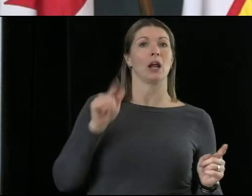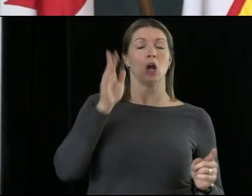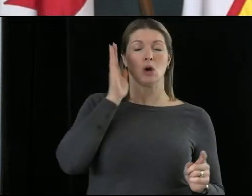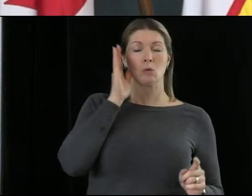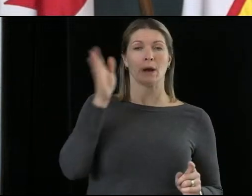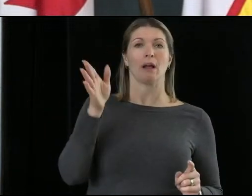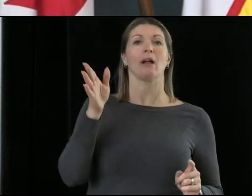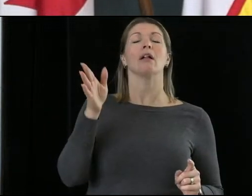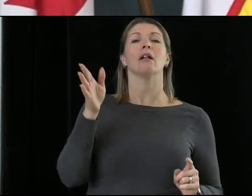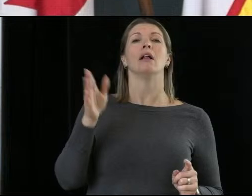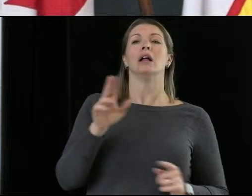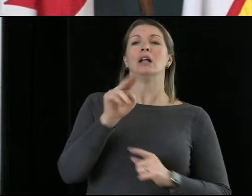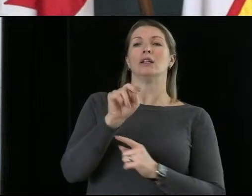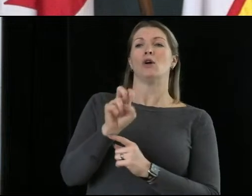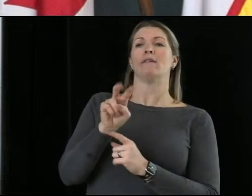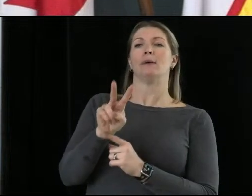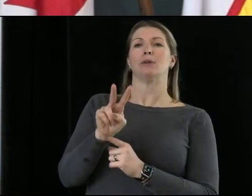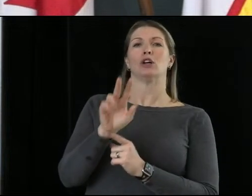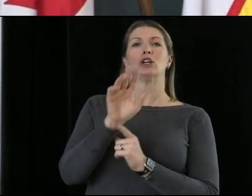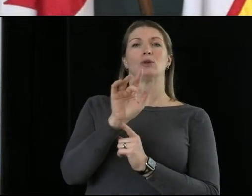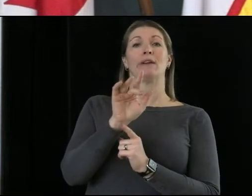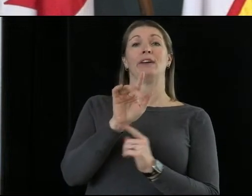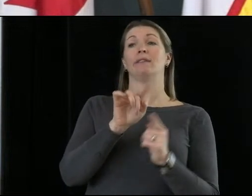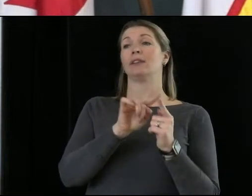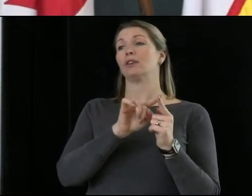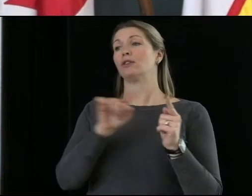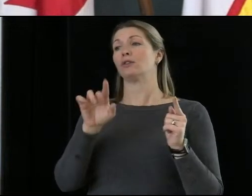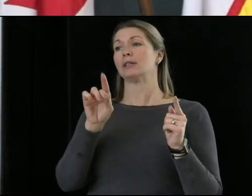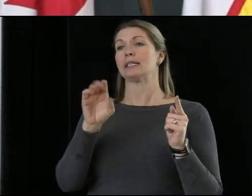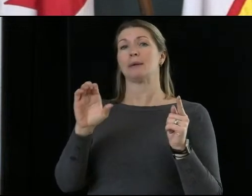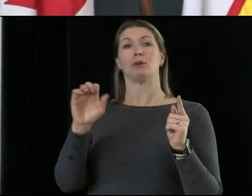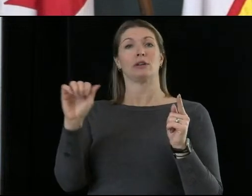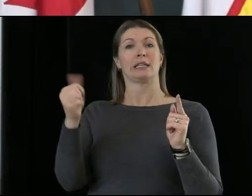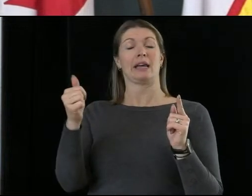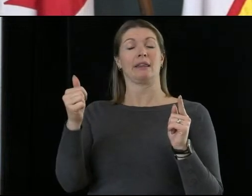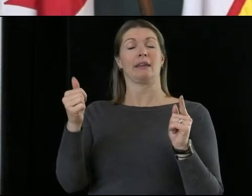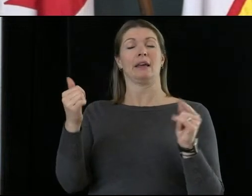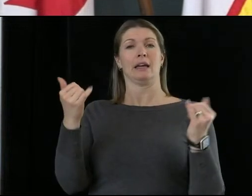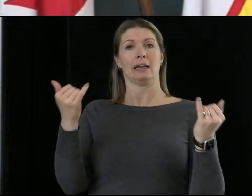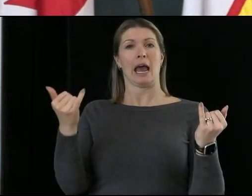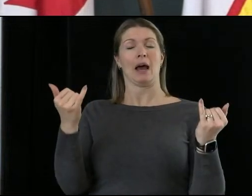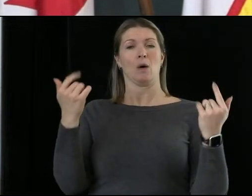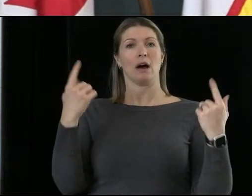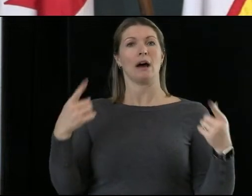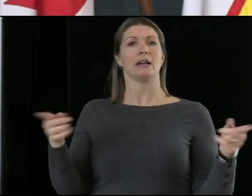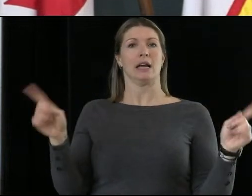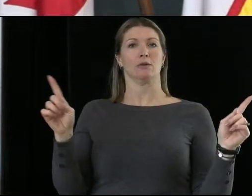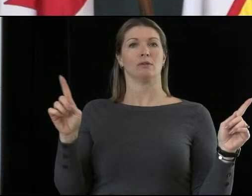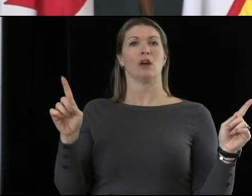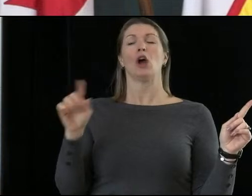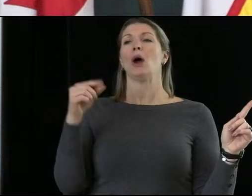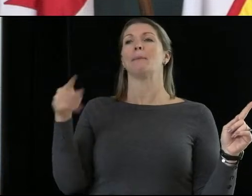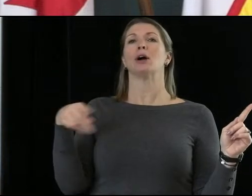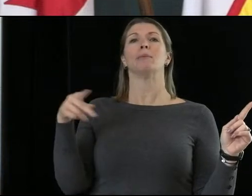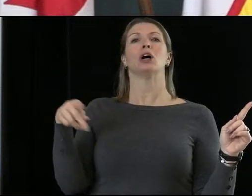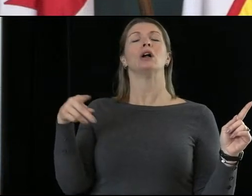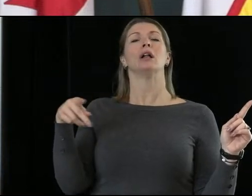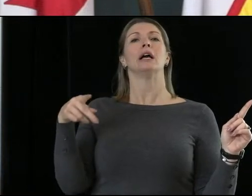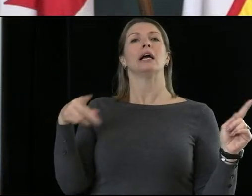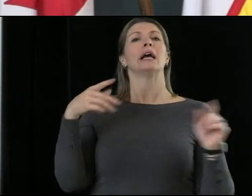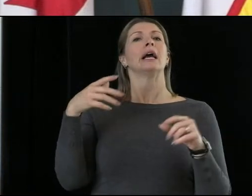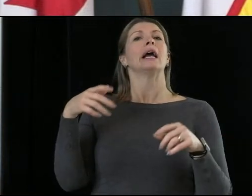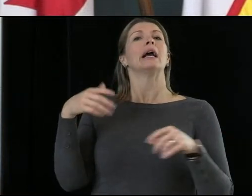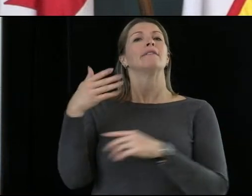hereby proclaim November 25th to December 10th as the Purple Ribbon Campaign to prevent gender-based violence against